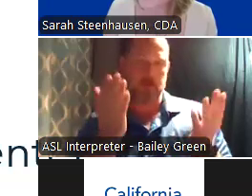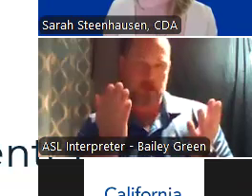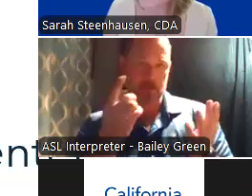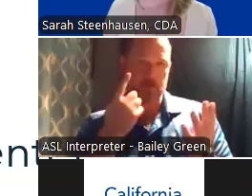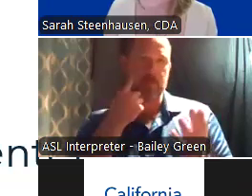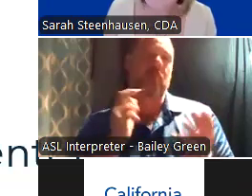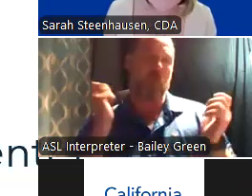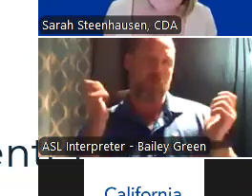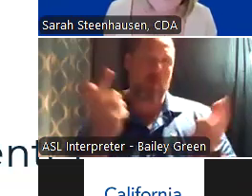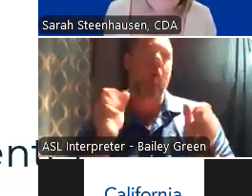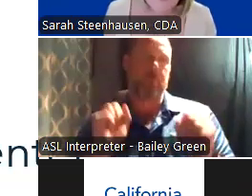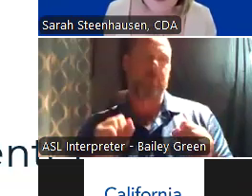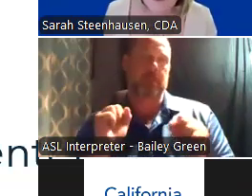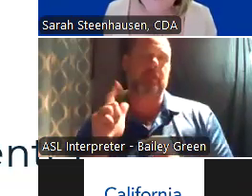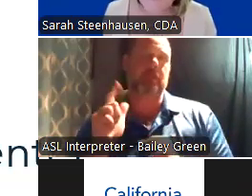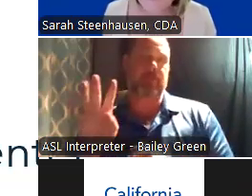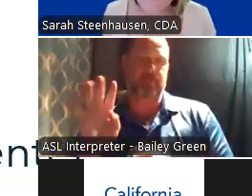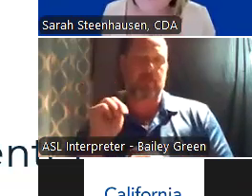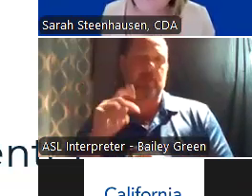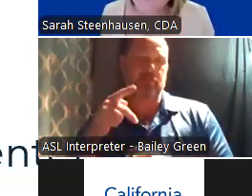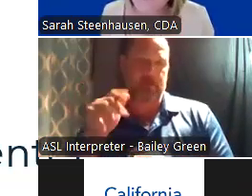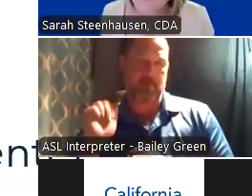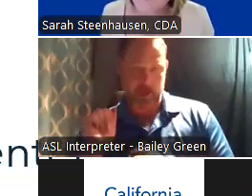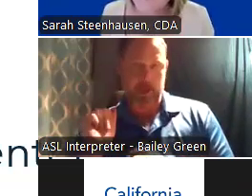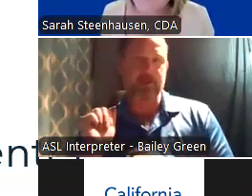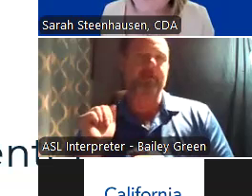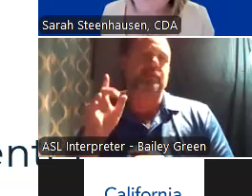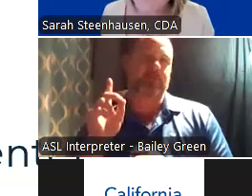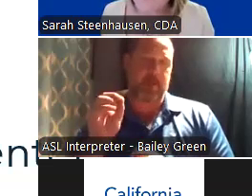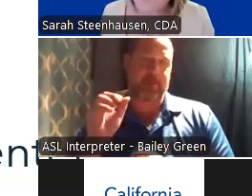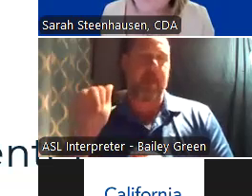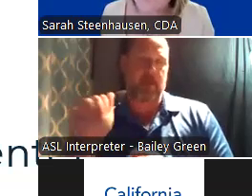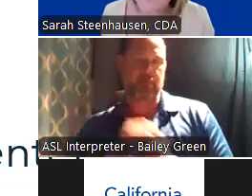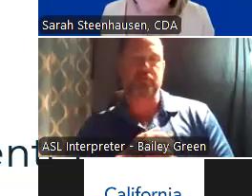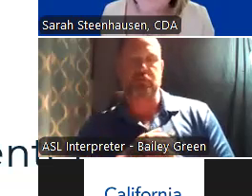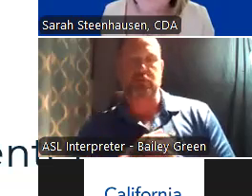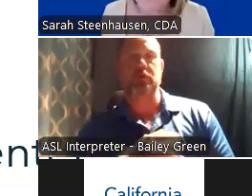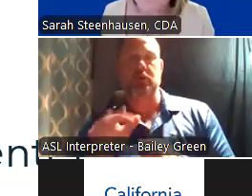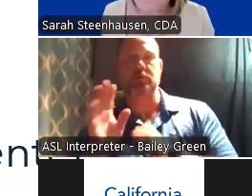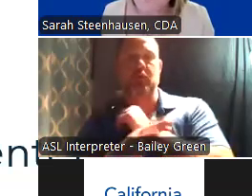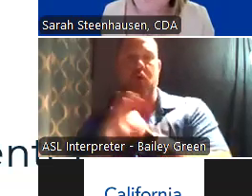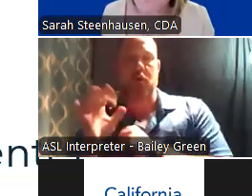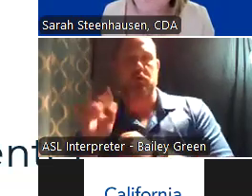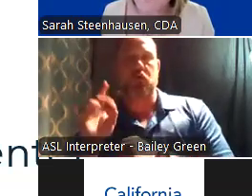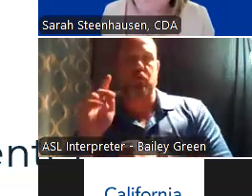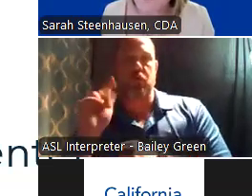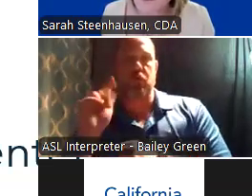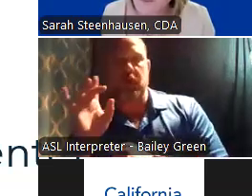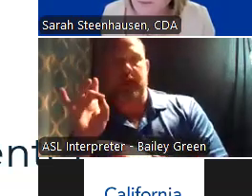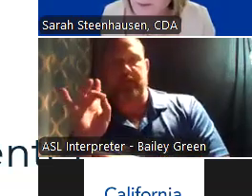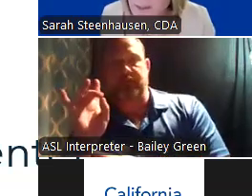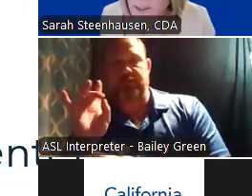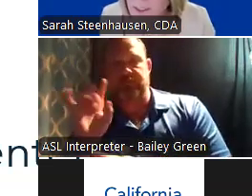and Abilities 2024 Master Plan for Aging Day of Action, happening this fall, October 8th, here